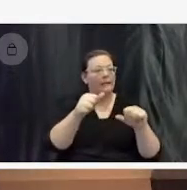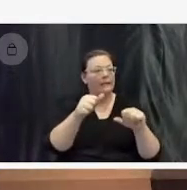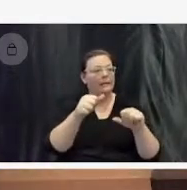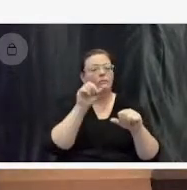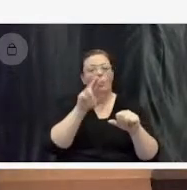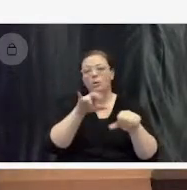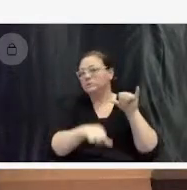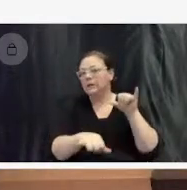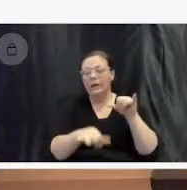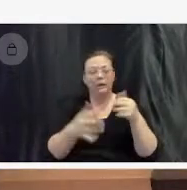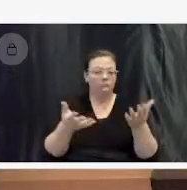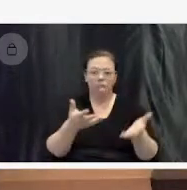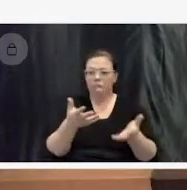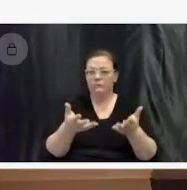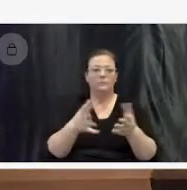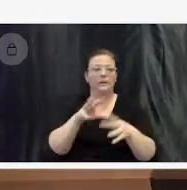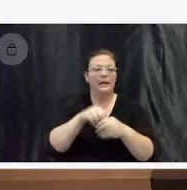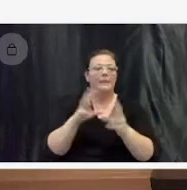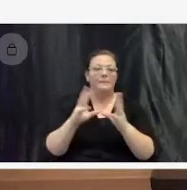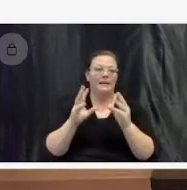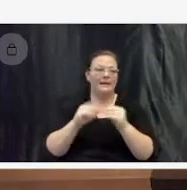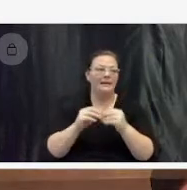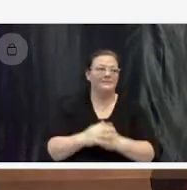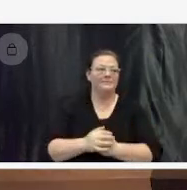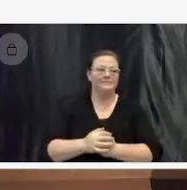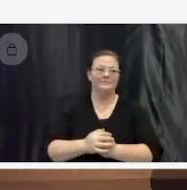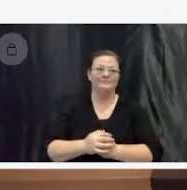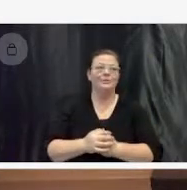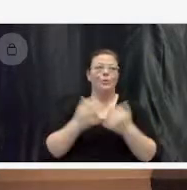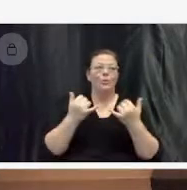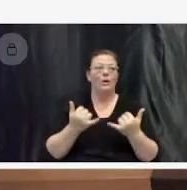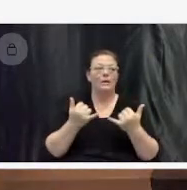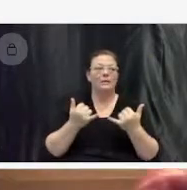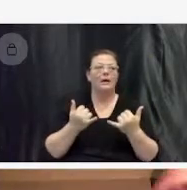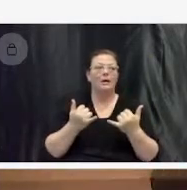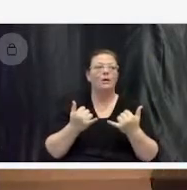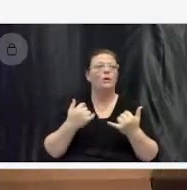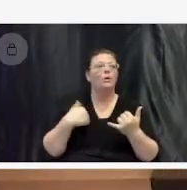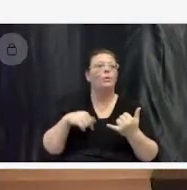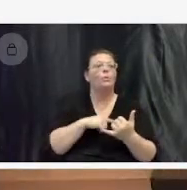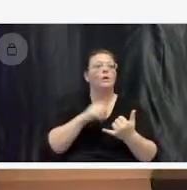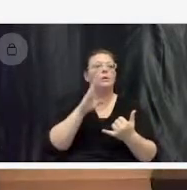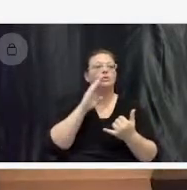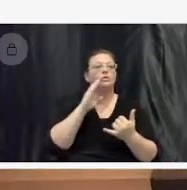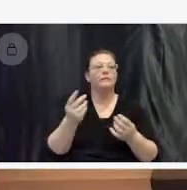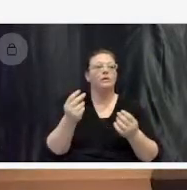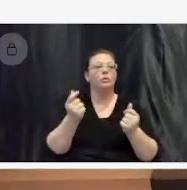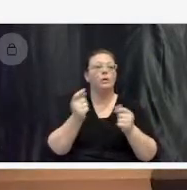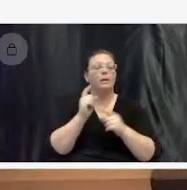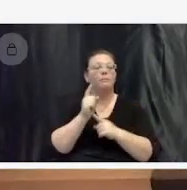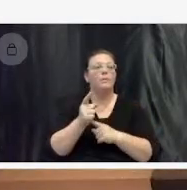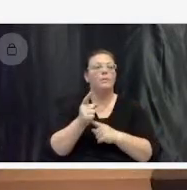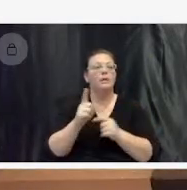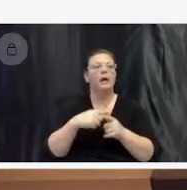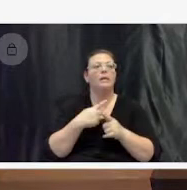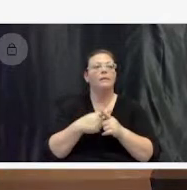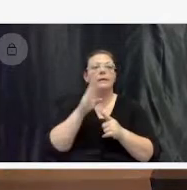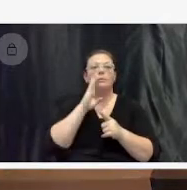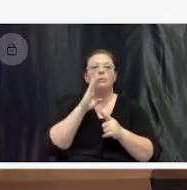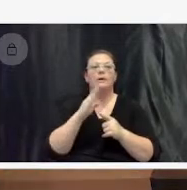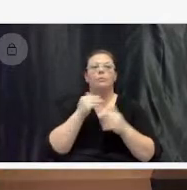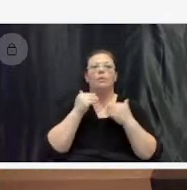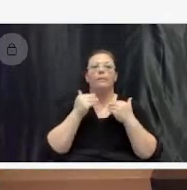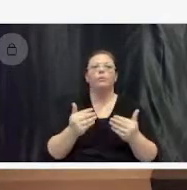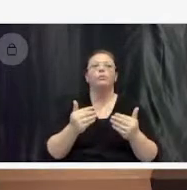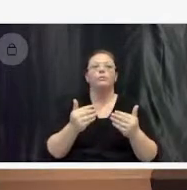or stay at our meeting. So at this time, we will give just a quick moment, and then we will move